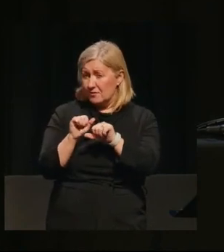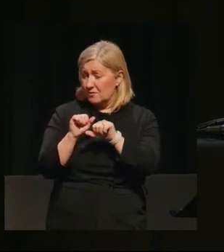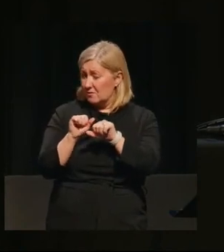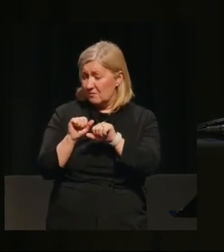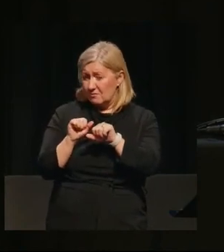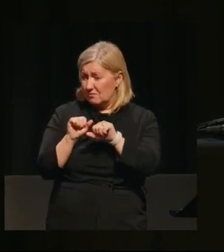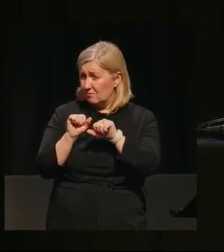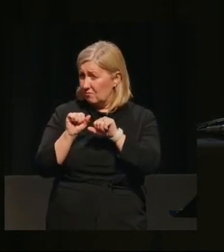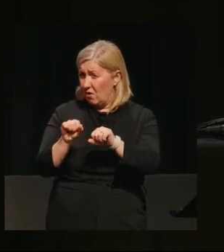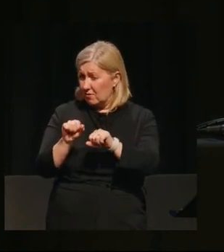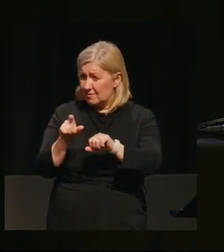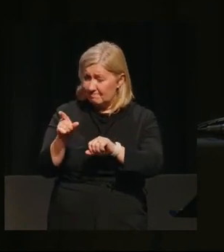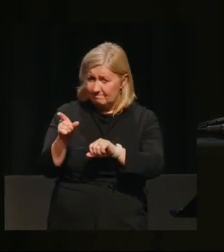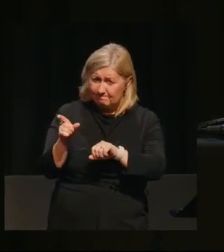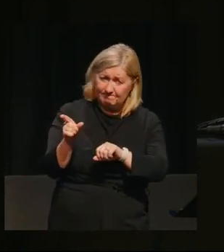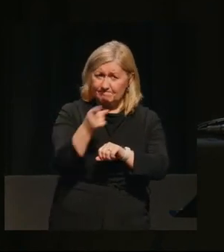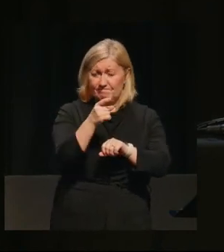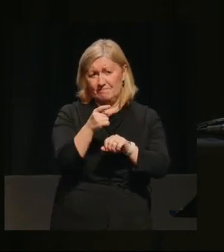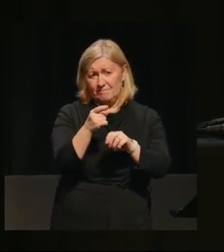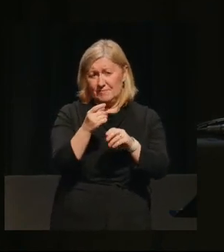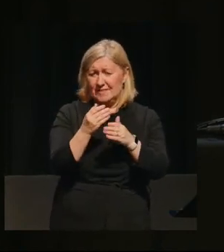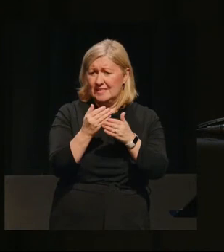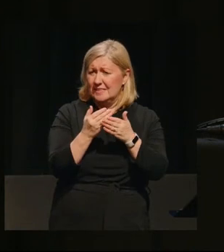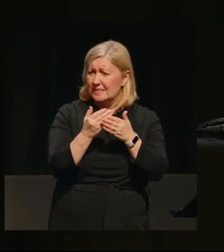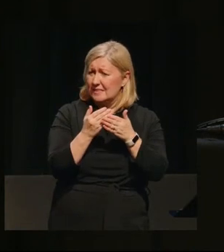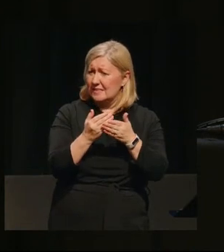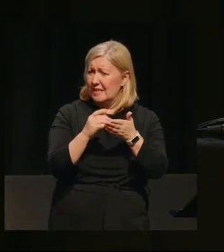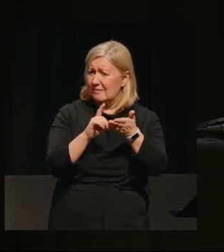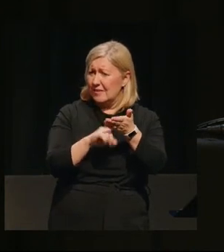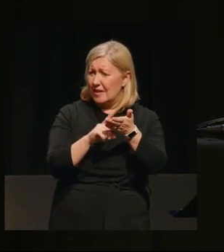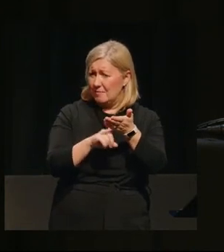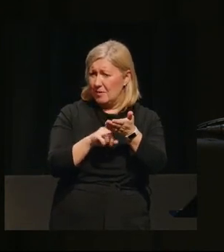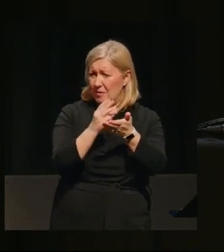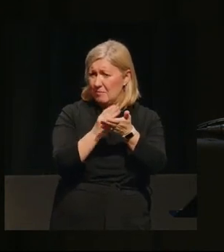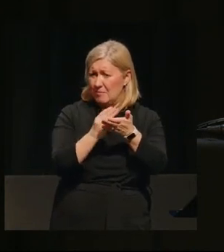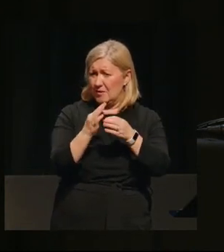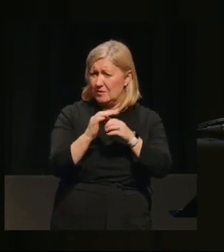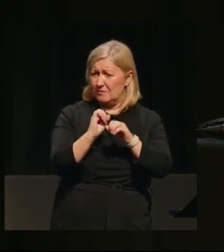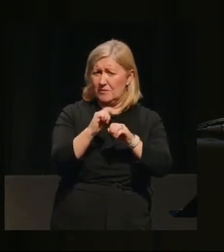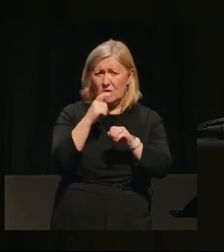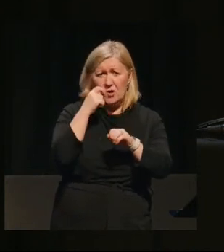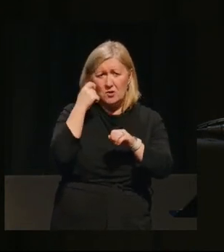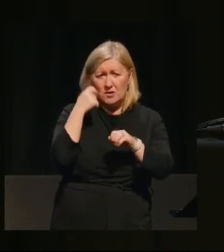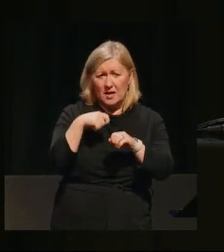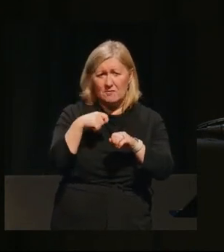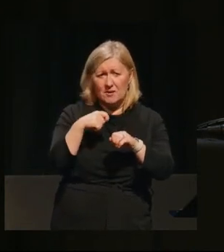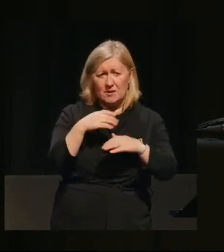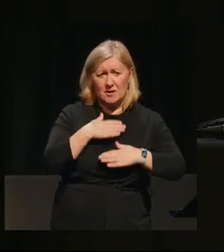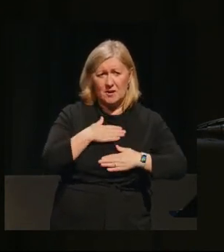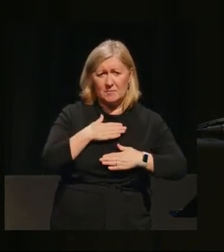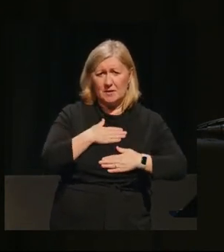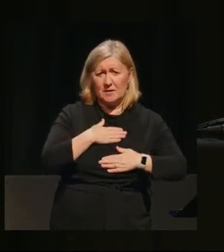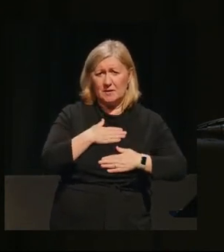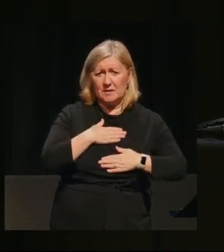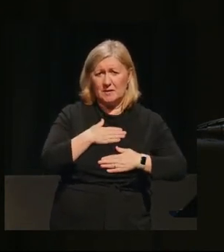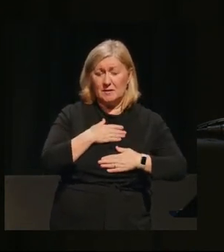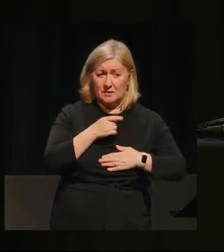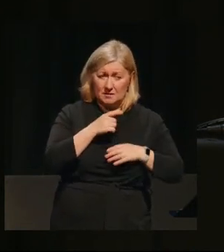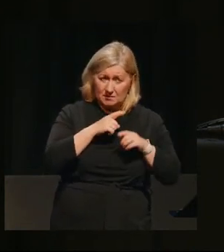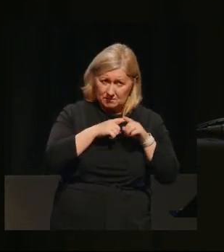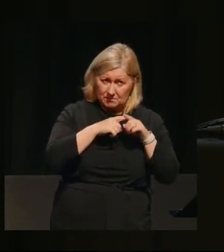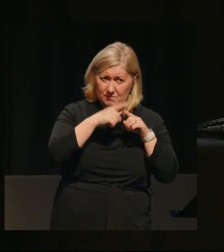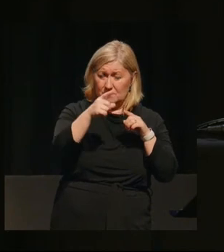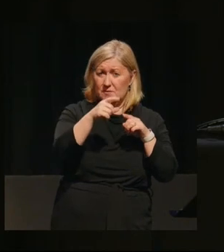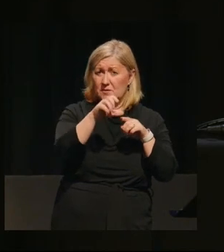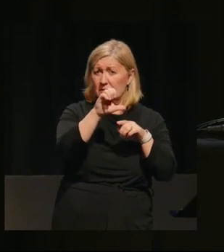conscripted into the slave labor service of the Hungarian army and deported to the Soviet Union, where he